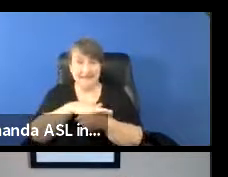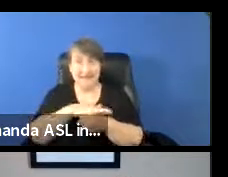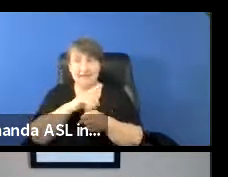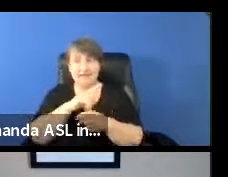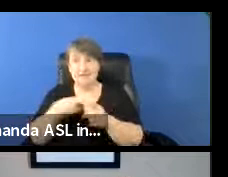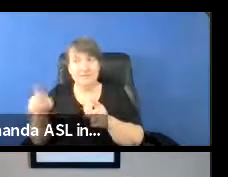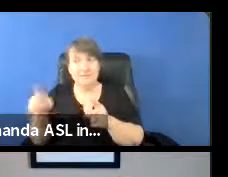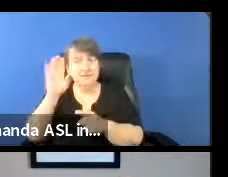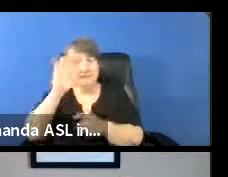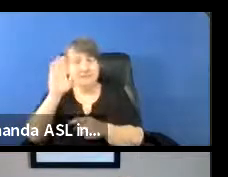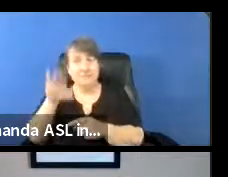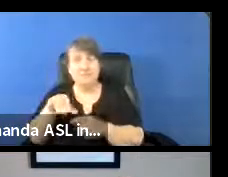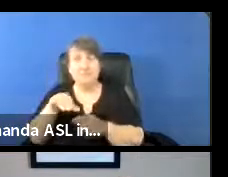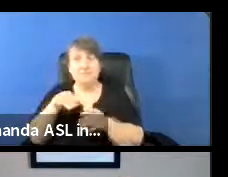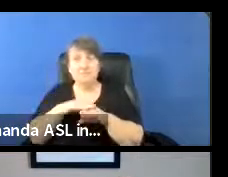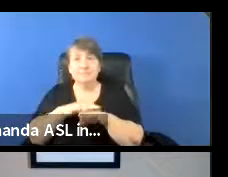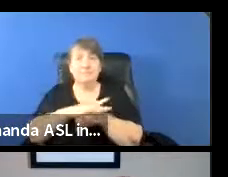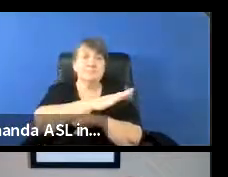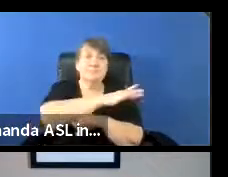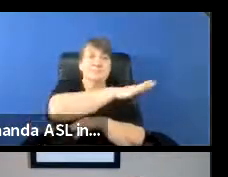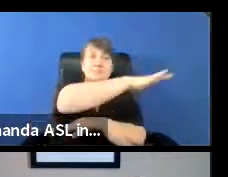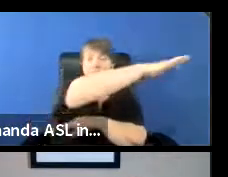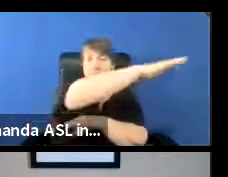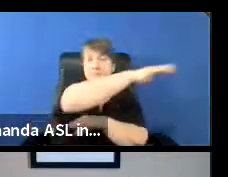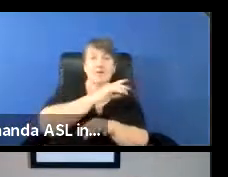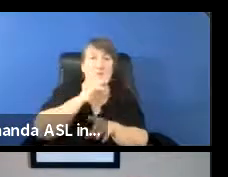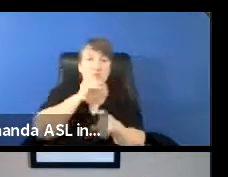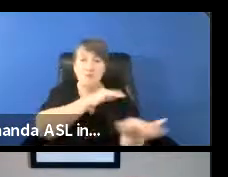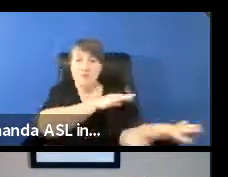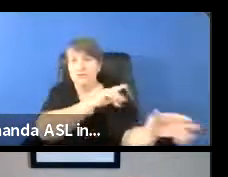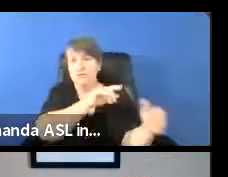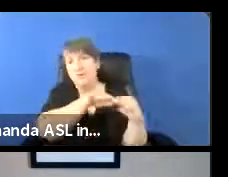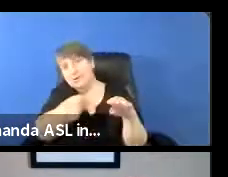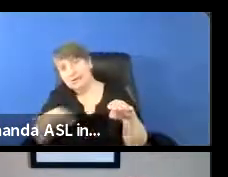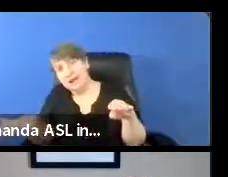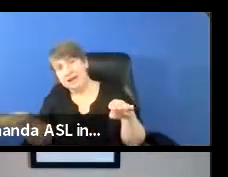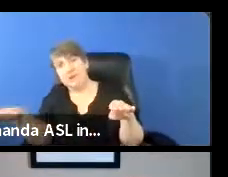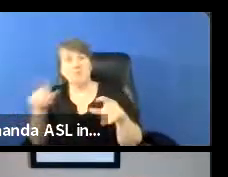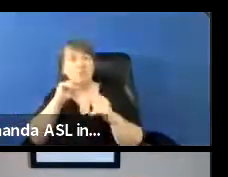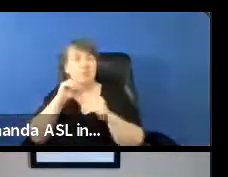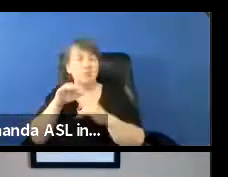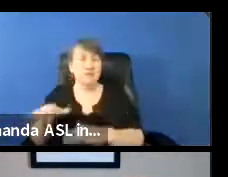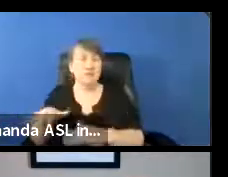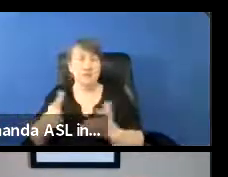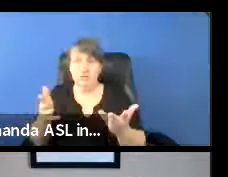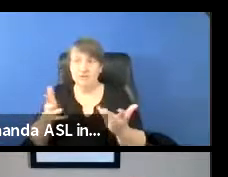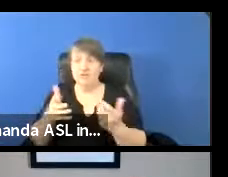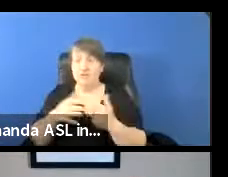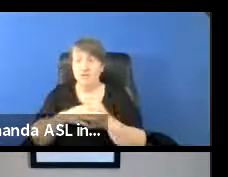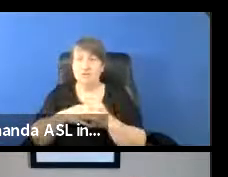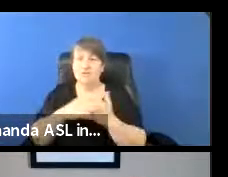that go up and down the river. So I just want to say that I'm